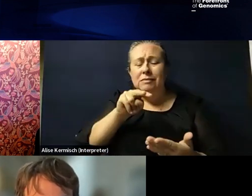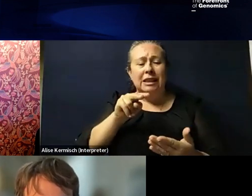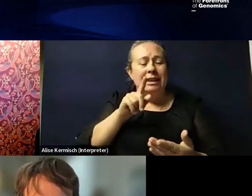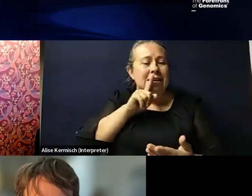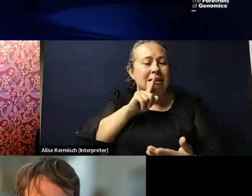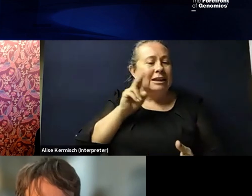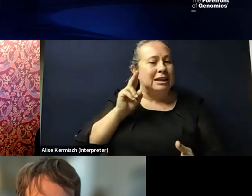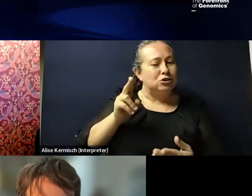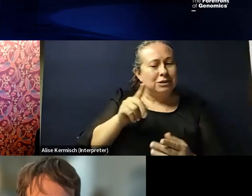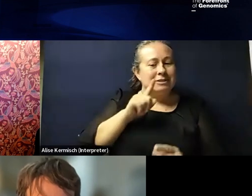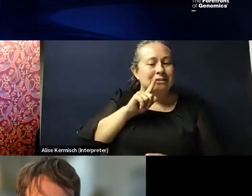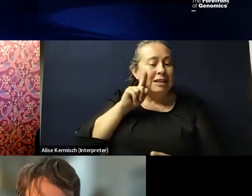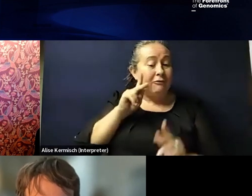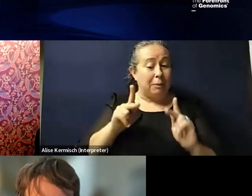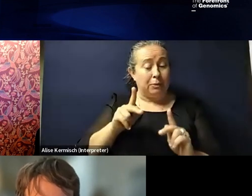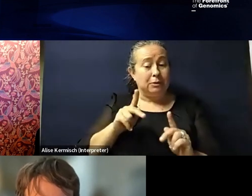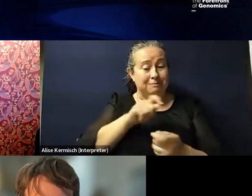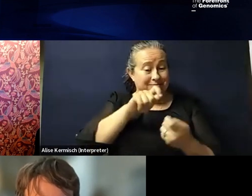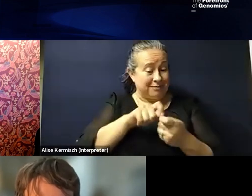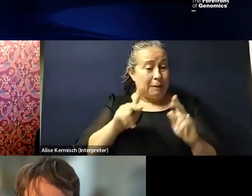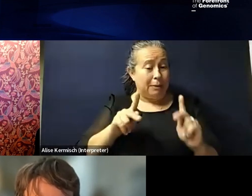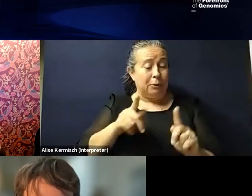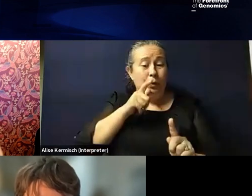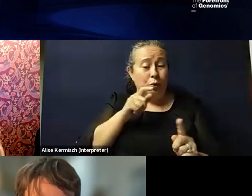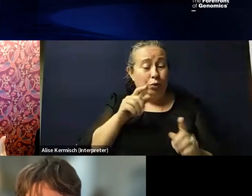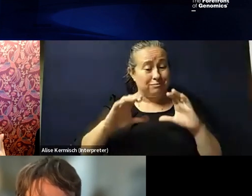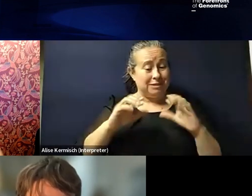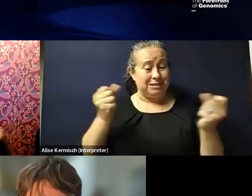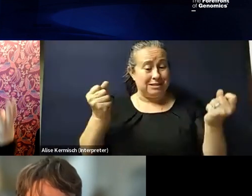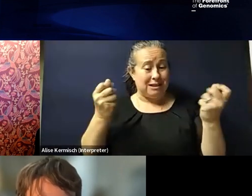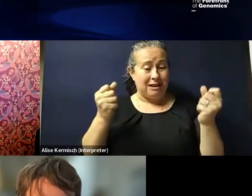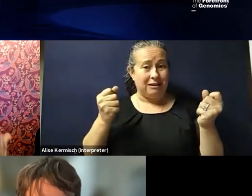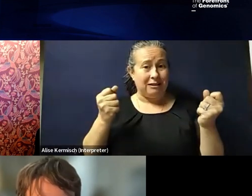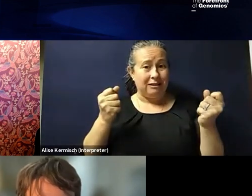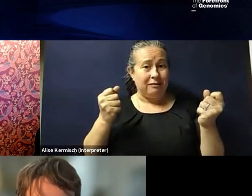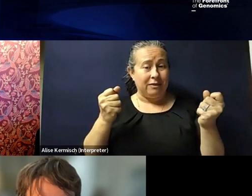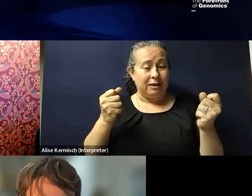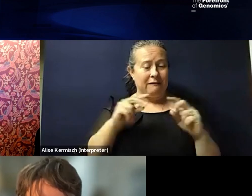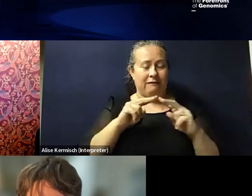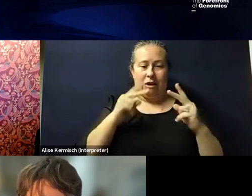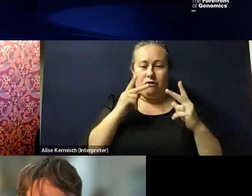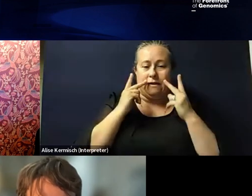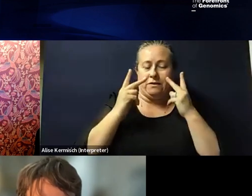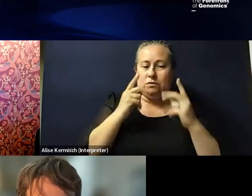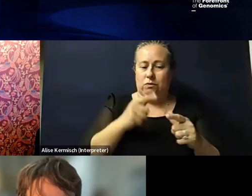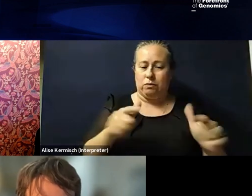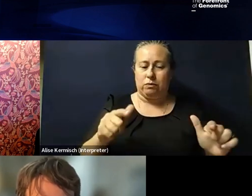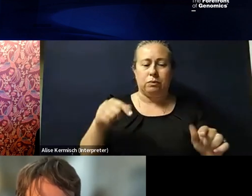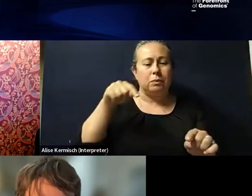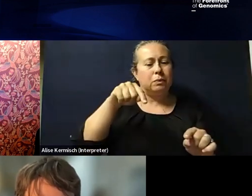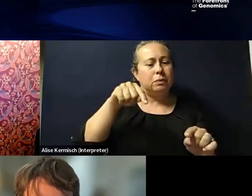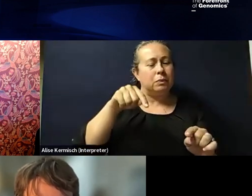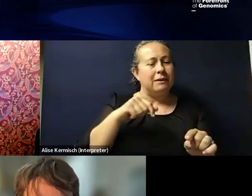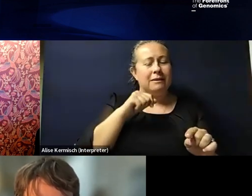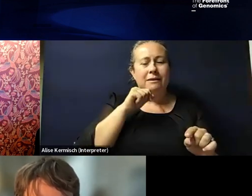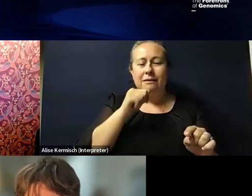people, specifically deaf people who communicate with sign language, it's a very visual language. So it's not something that's